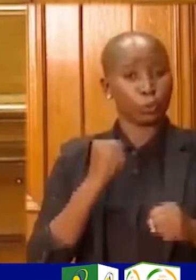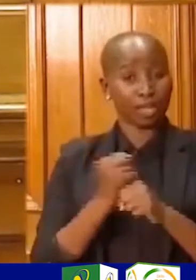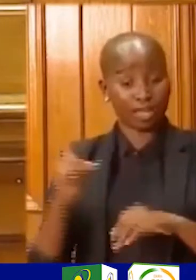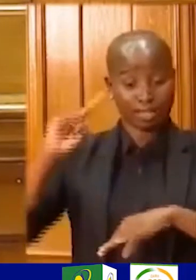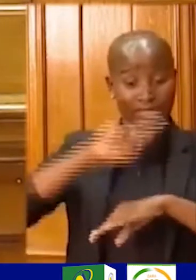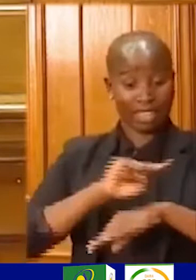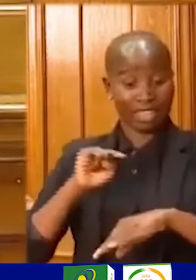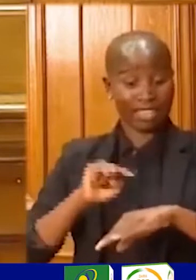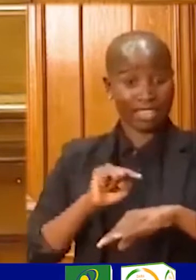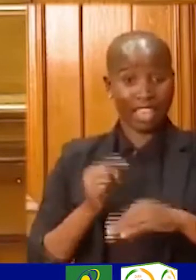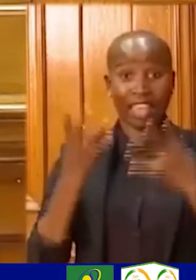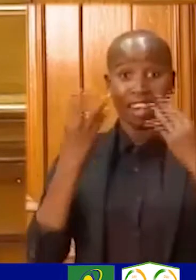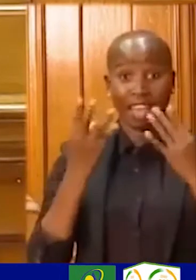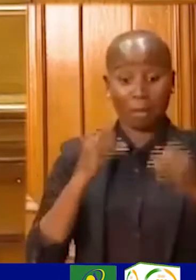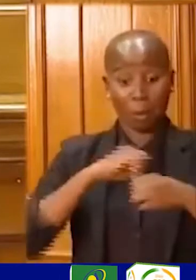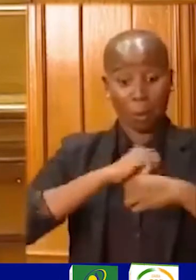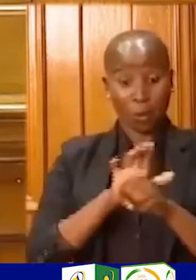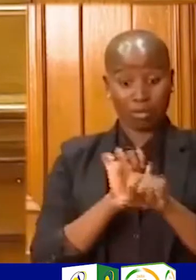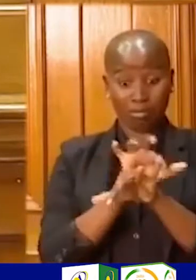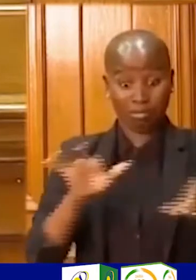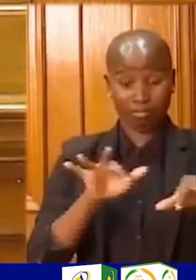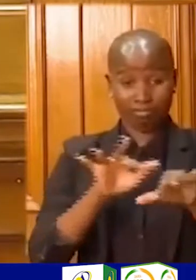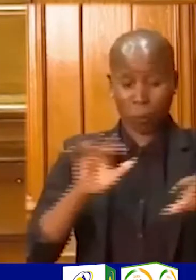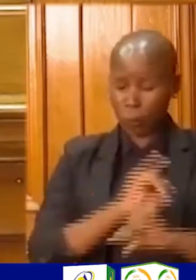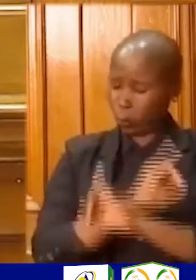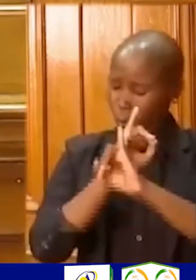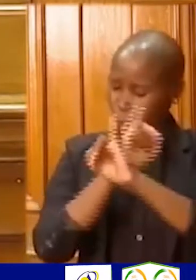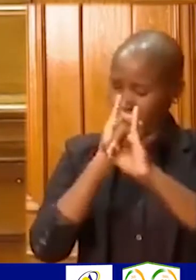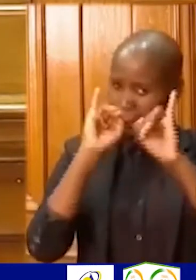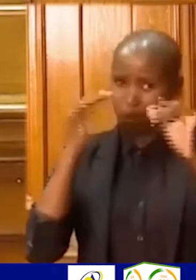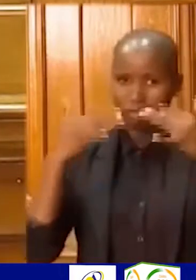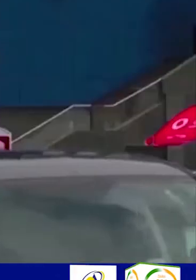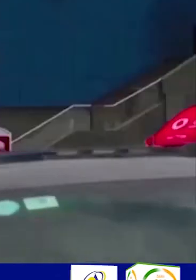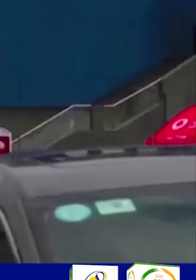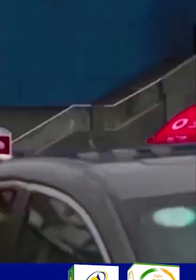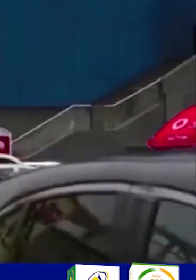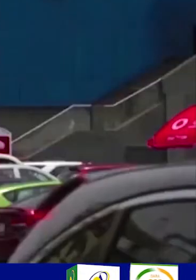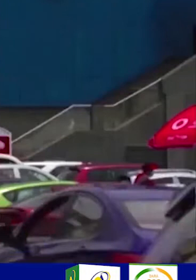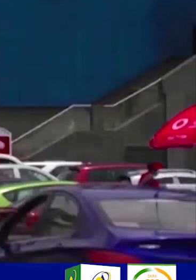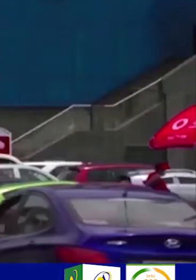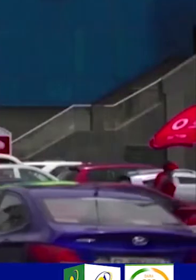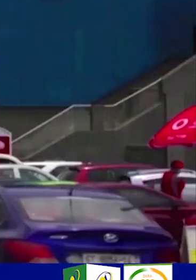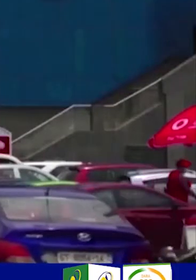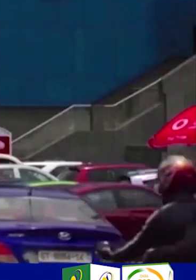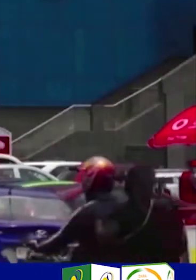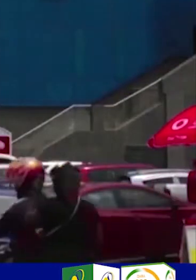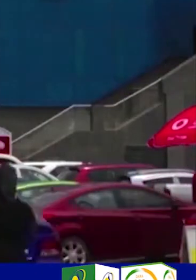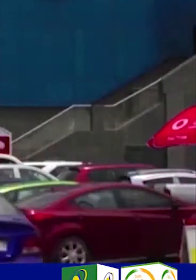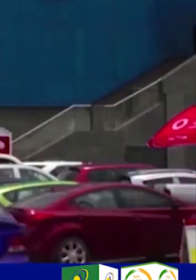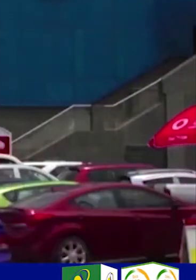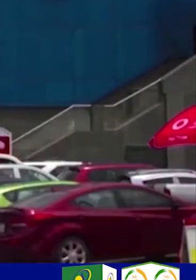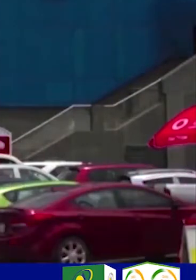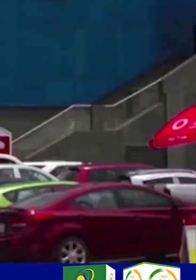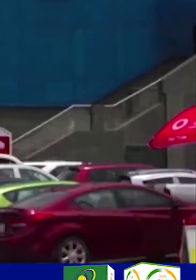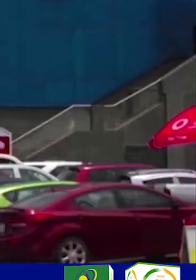with neighbouring countries for general entries and departures until February 15th. He made it clear that coronavirus vaccines will soon be available to the